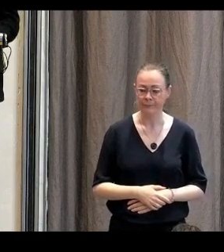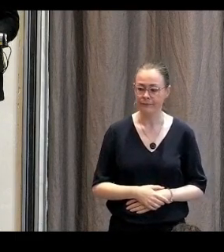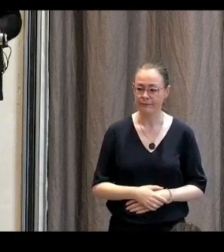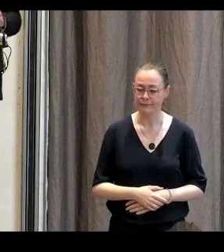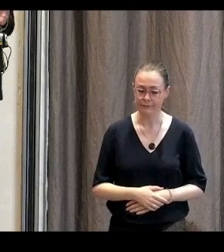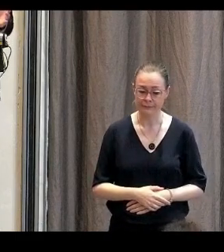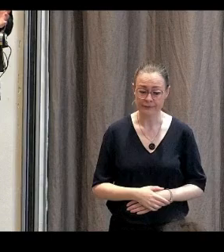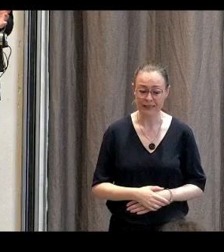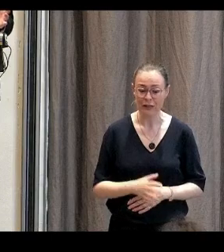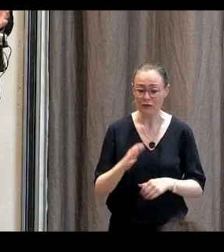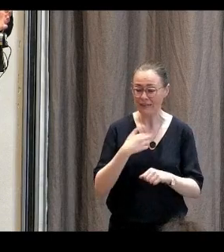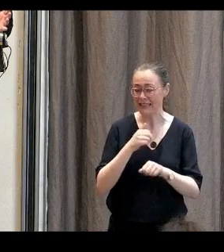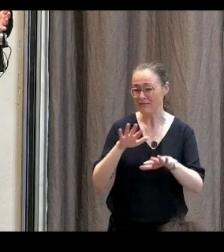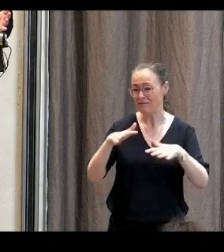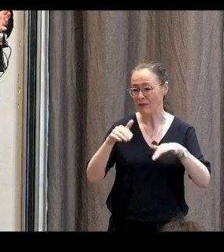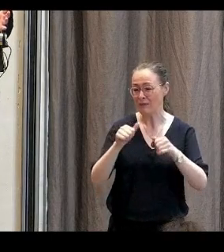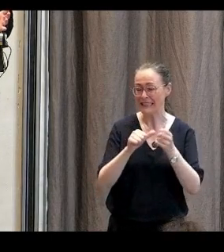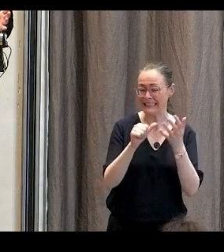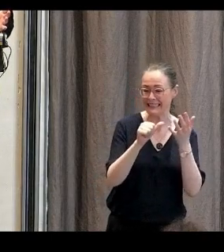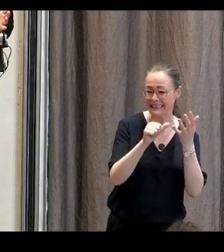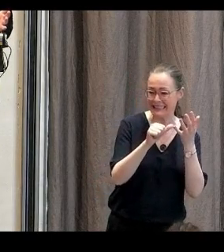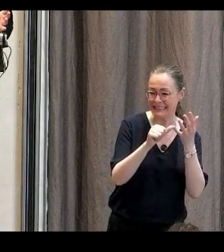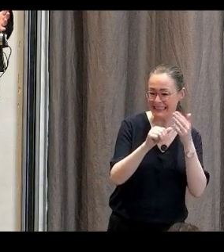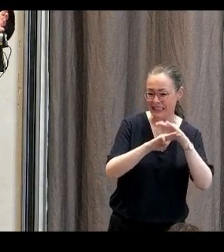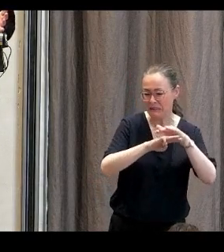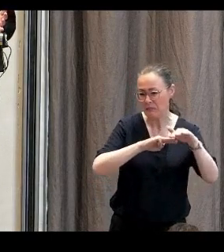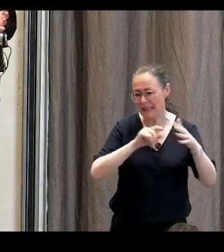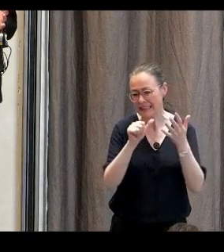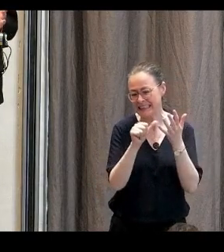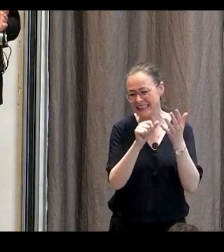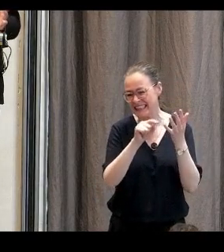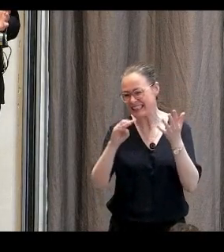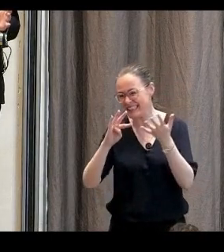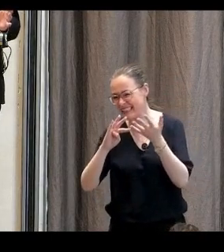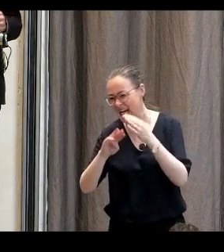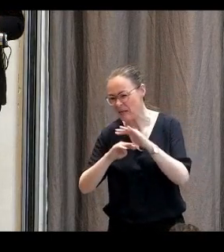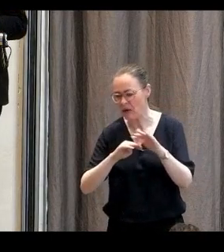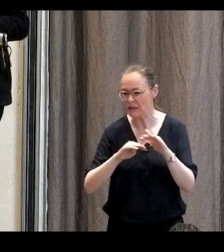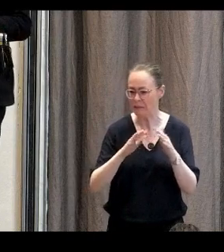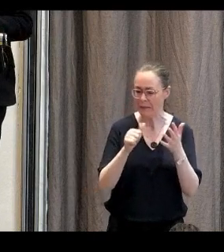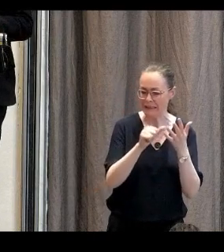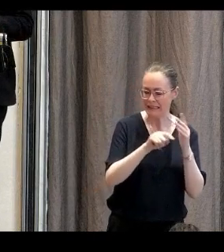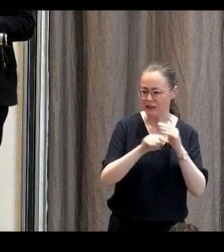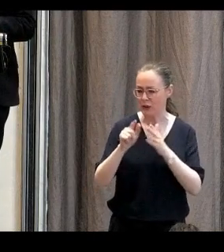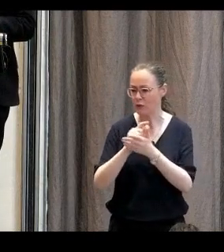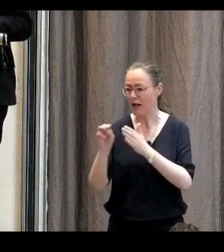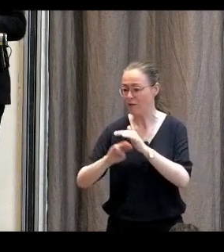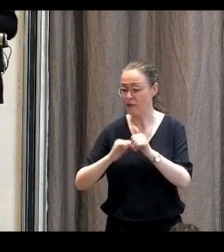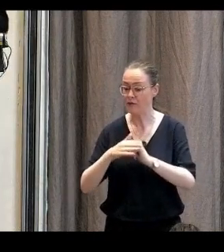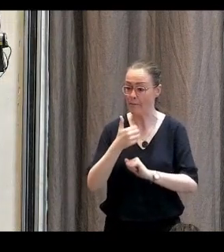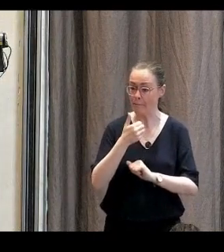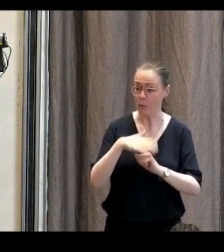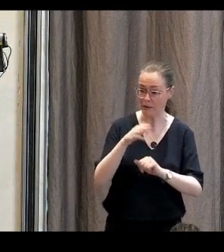And it's around 6 months. It's somewhere between 6 and 12 months for most people that have had a first